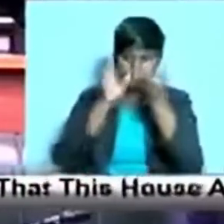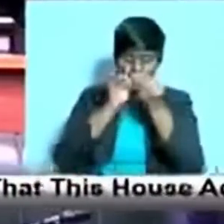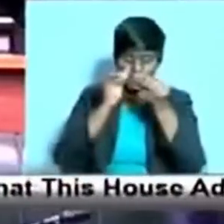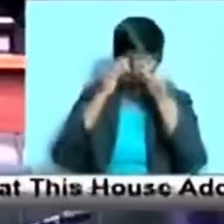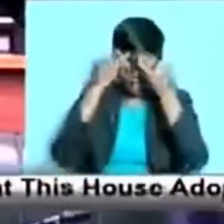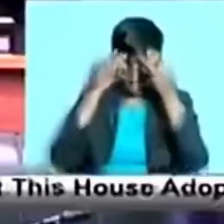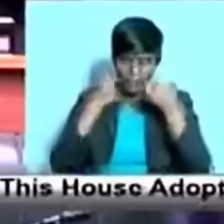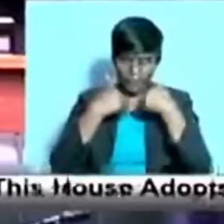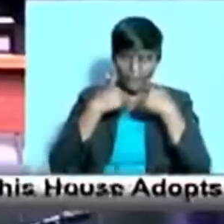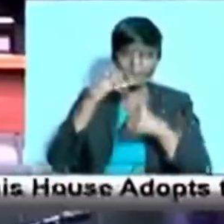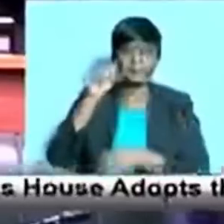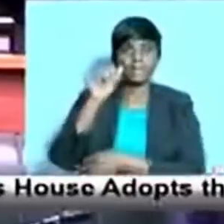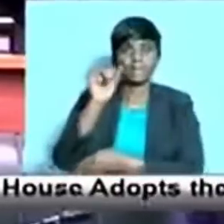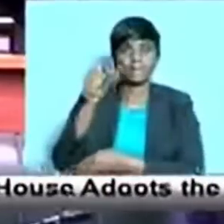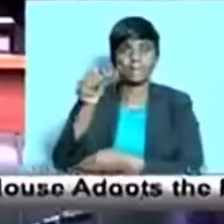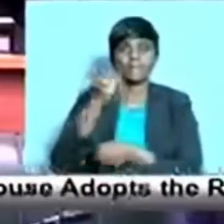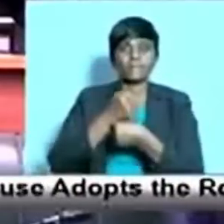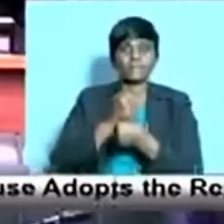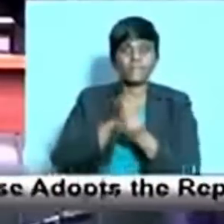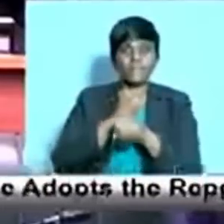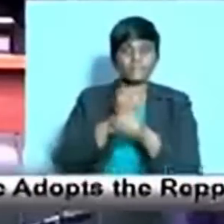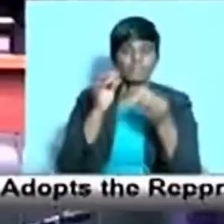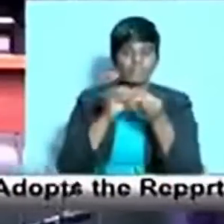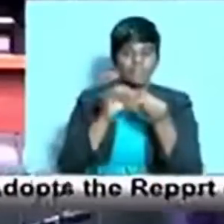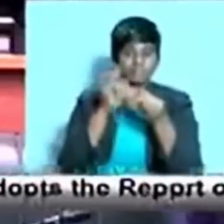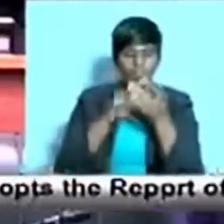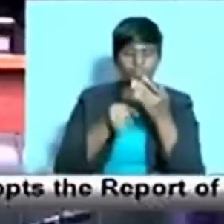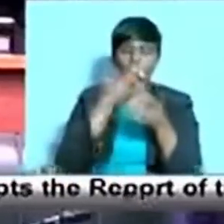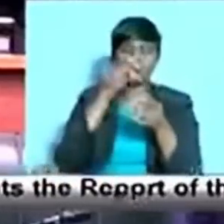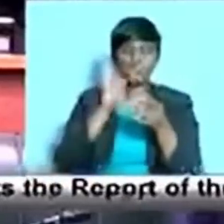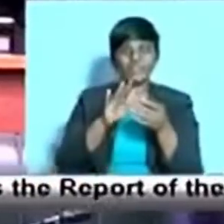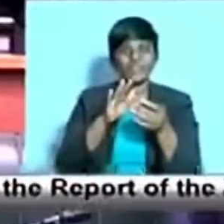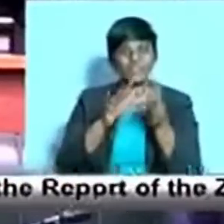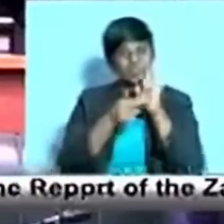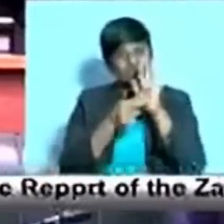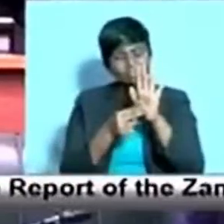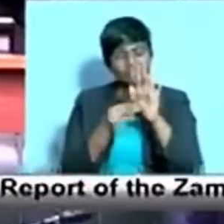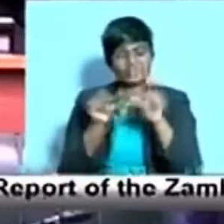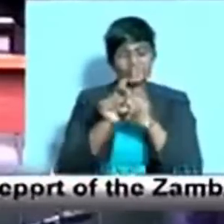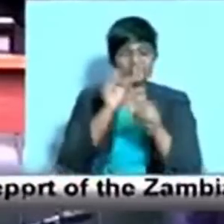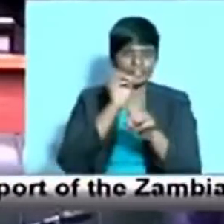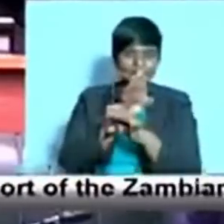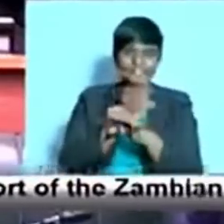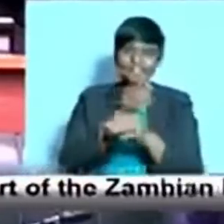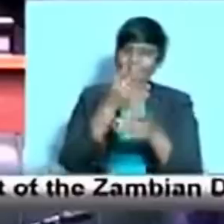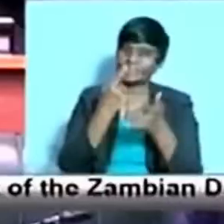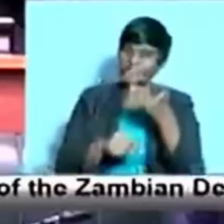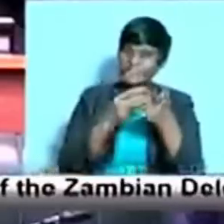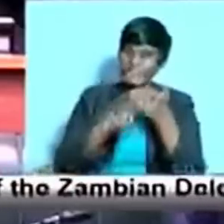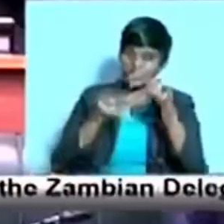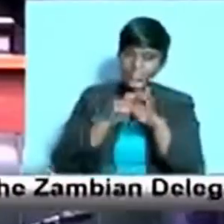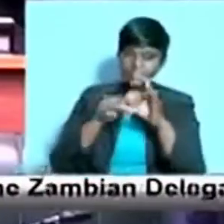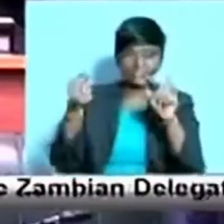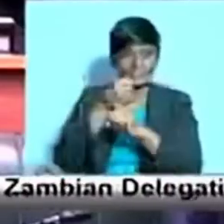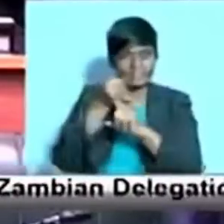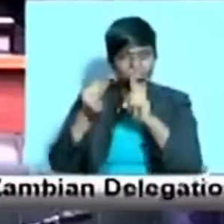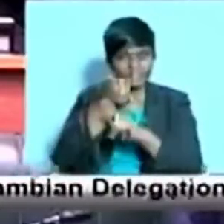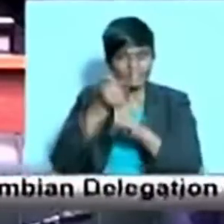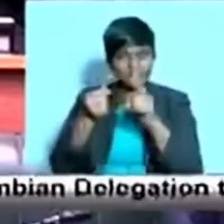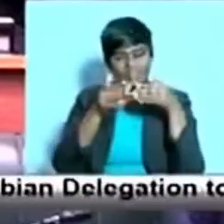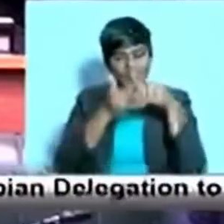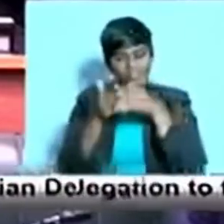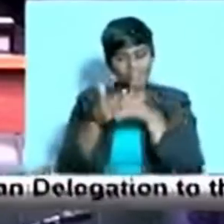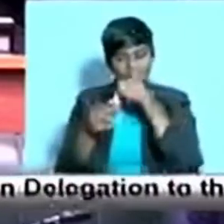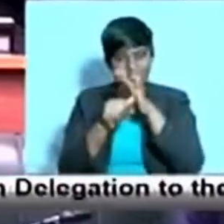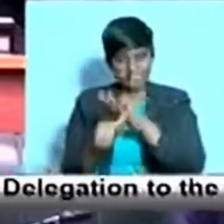artificial intelligence generated nude pictures were already a new battleground in the fight against exploitation